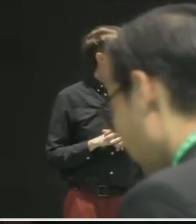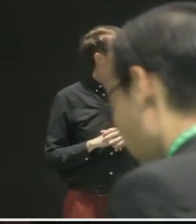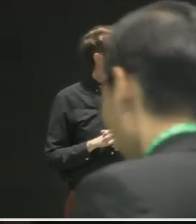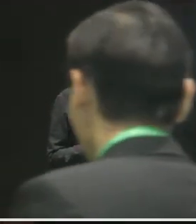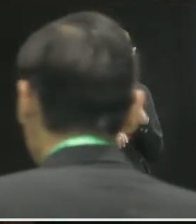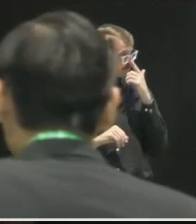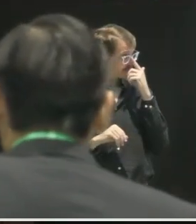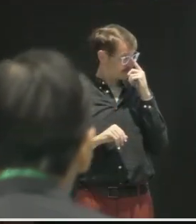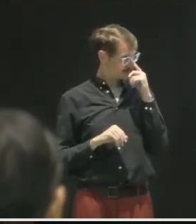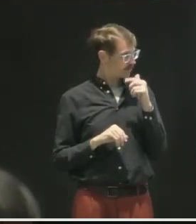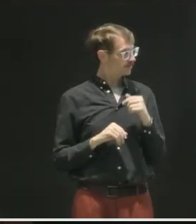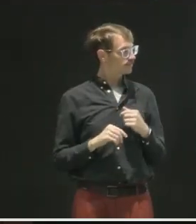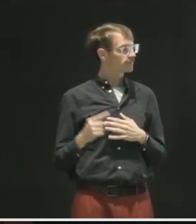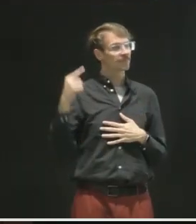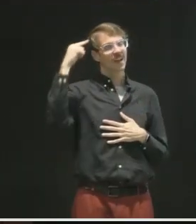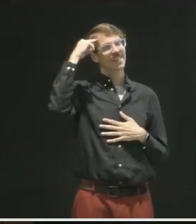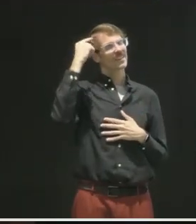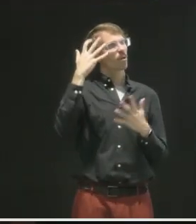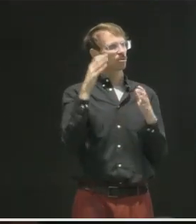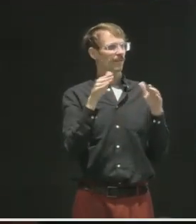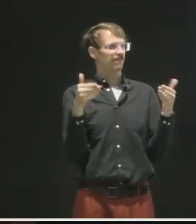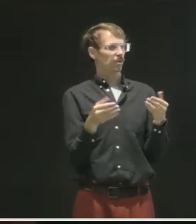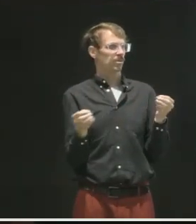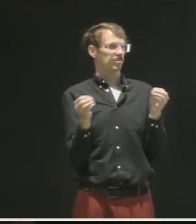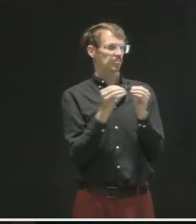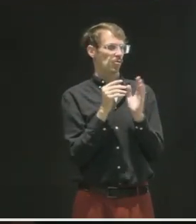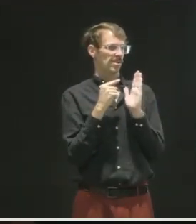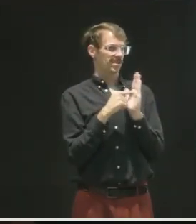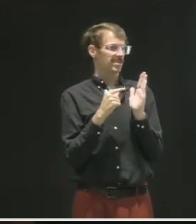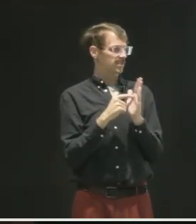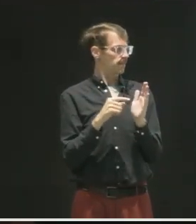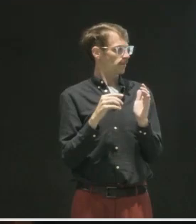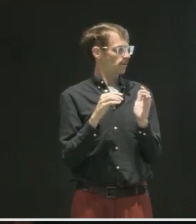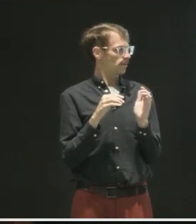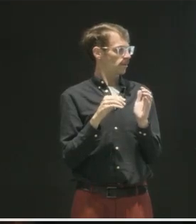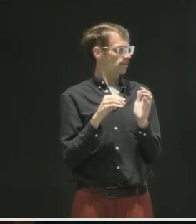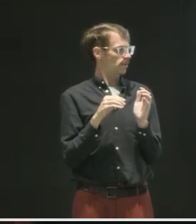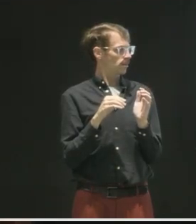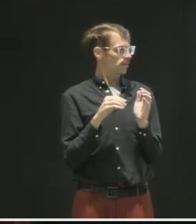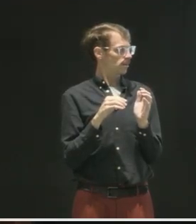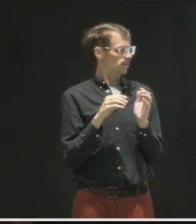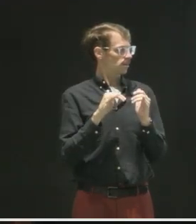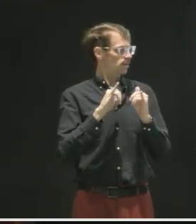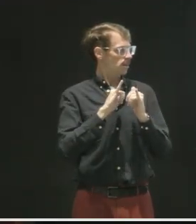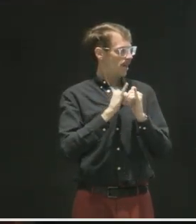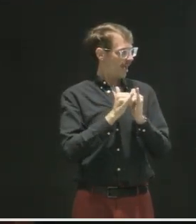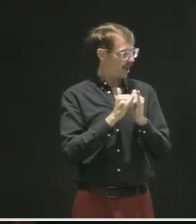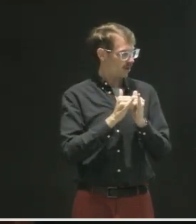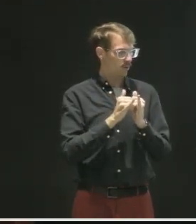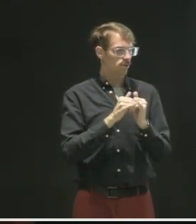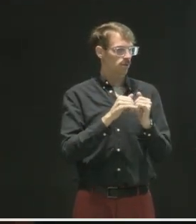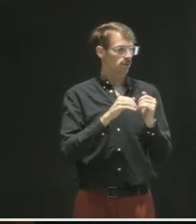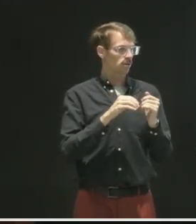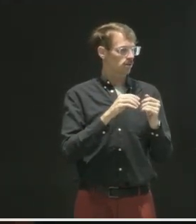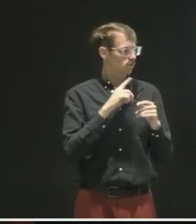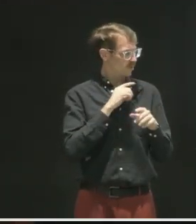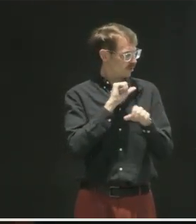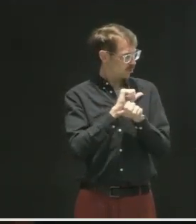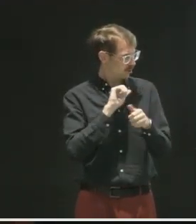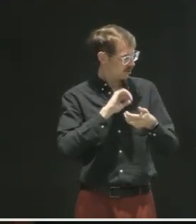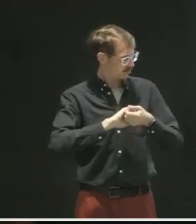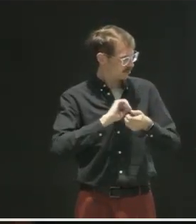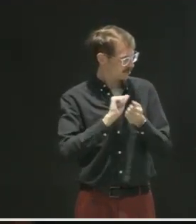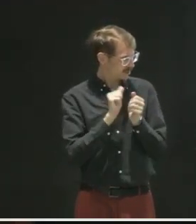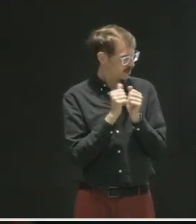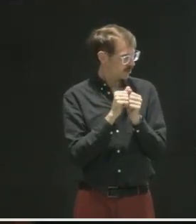I think I would want to focus probably as an example of how we've been working with particularly UNDP and a number